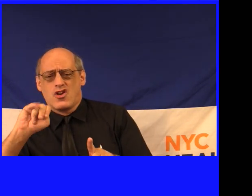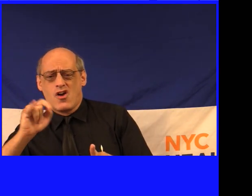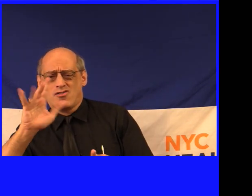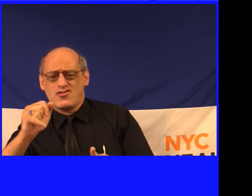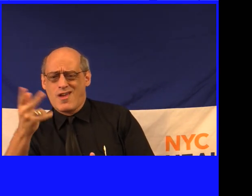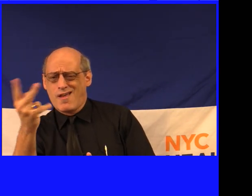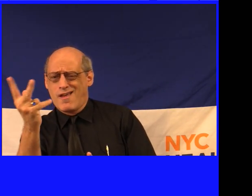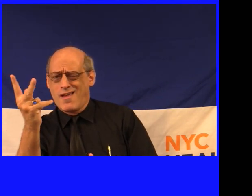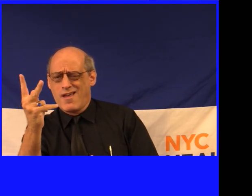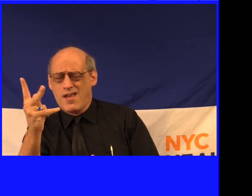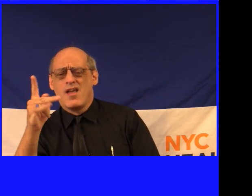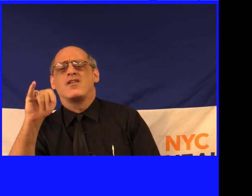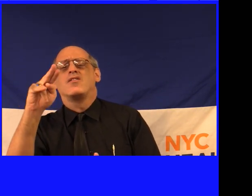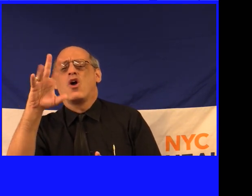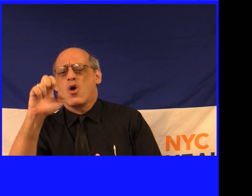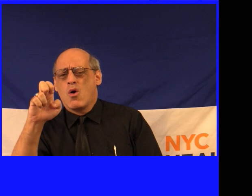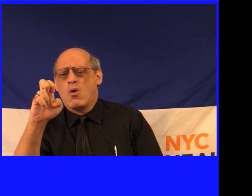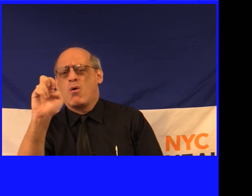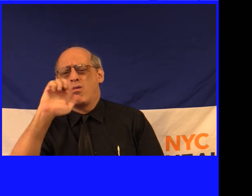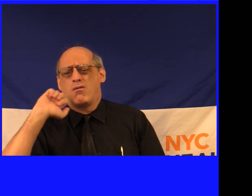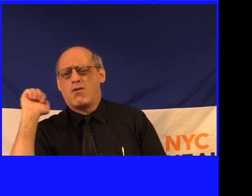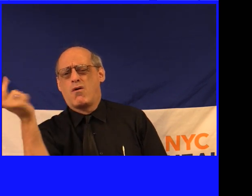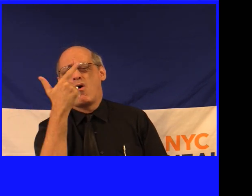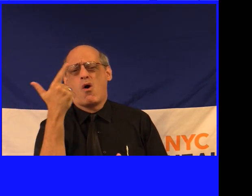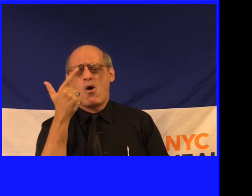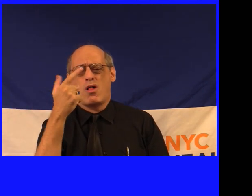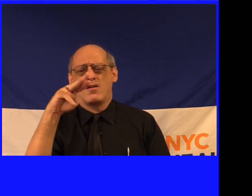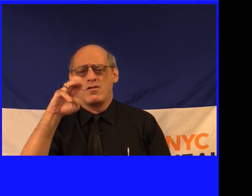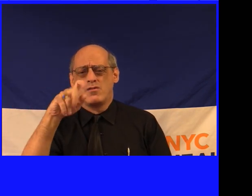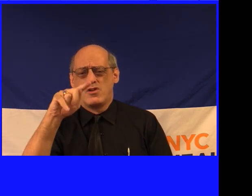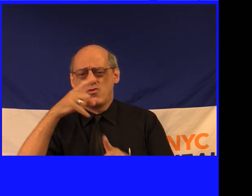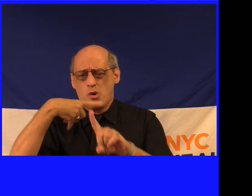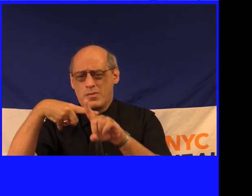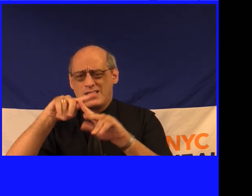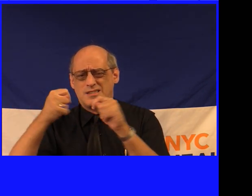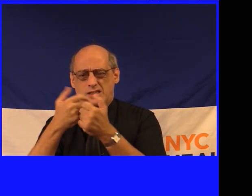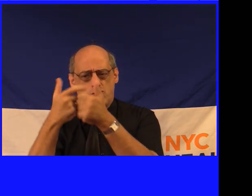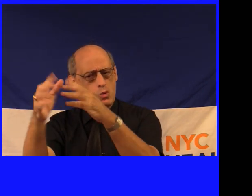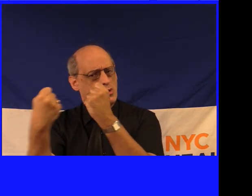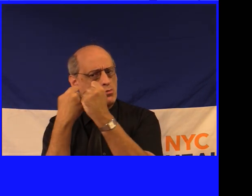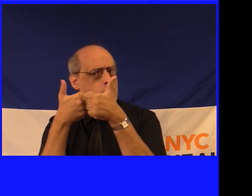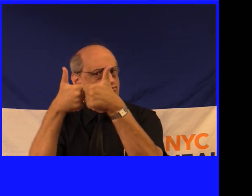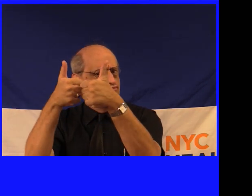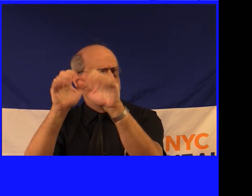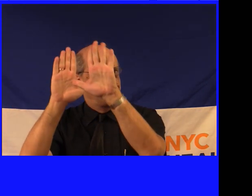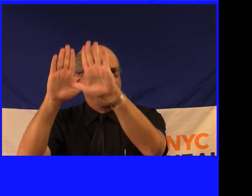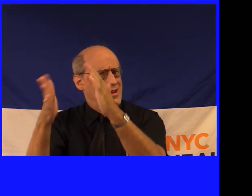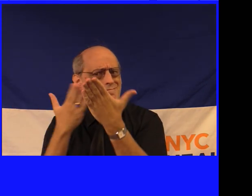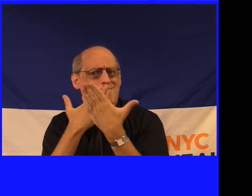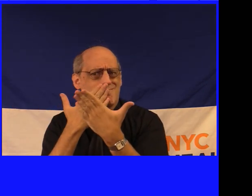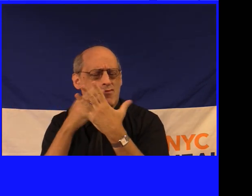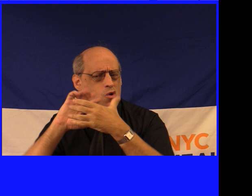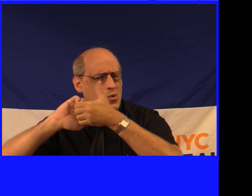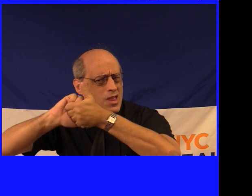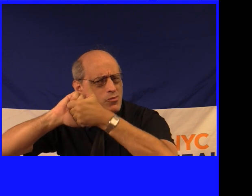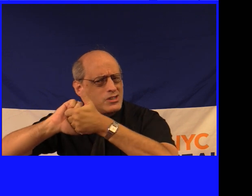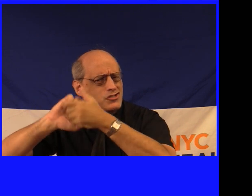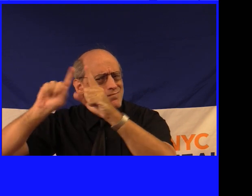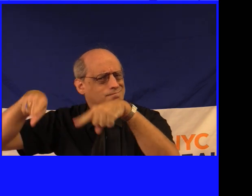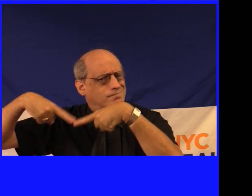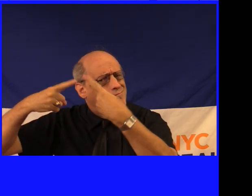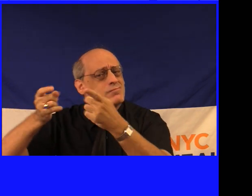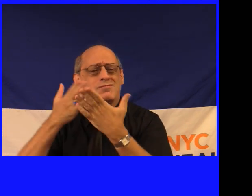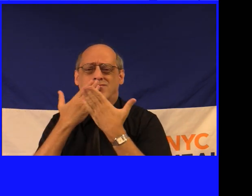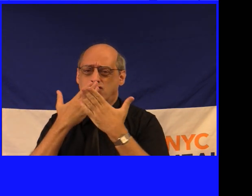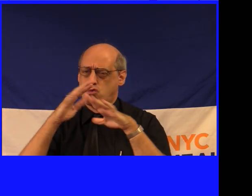James, Nicole, and the rest of the team and the Metro Plus team really for the support and collaboration during this entire